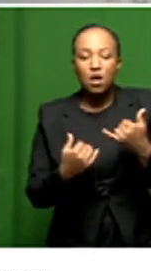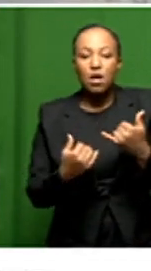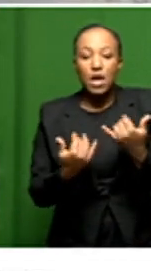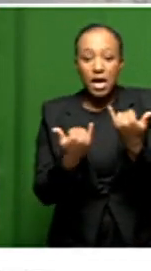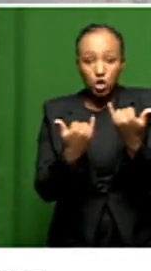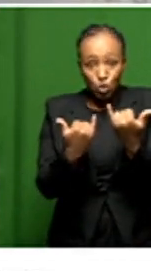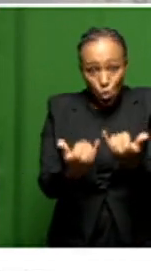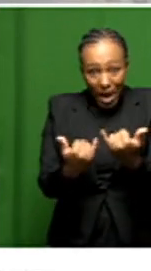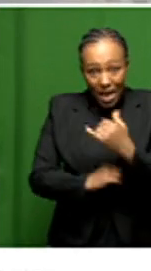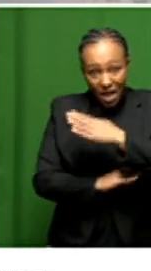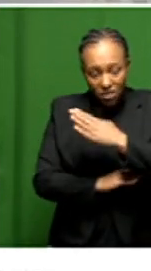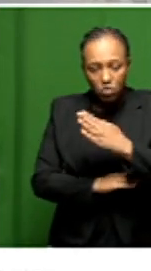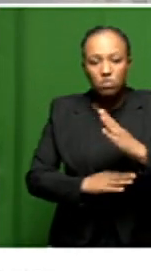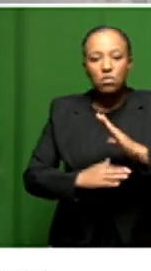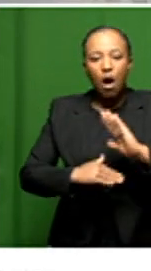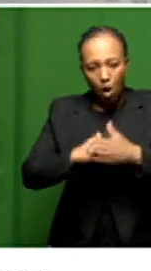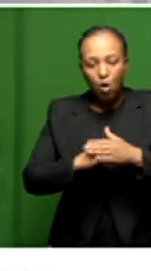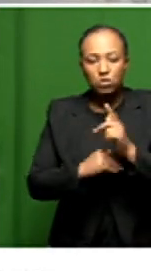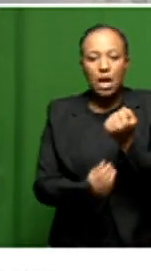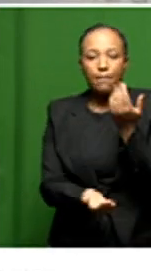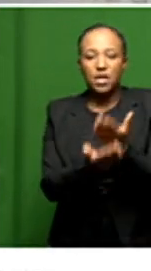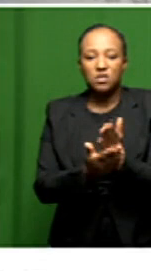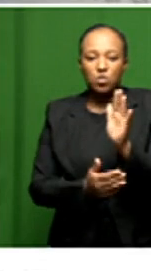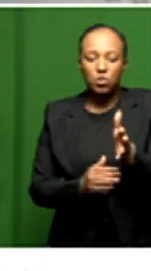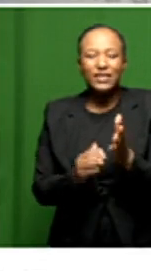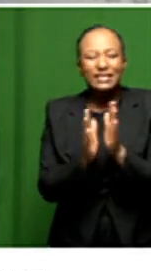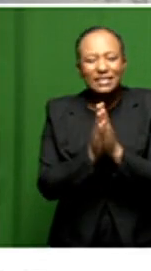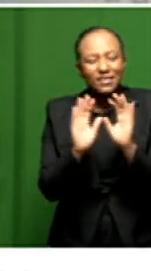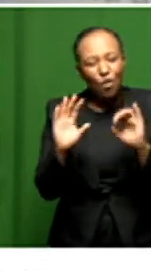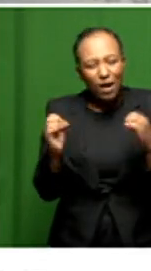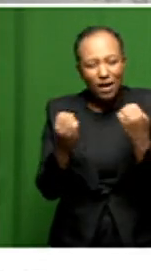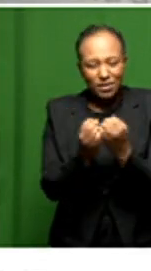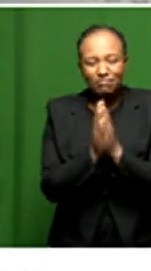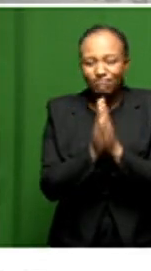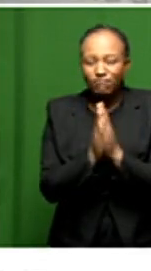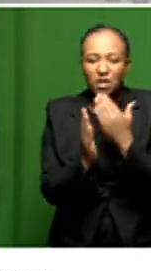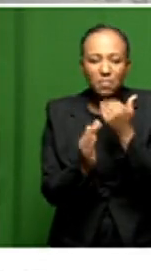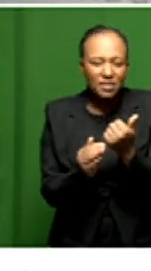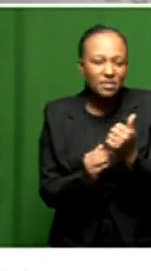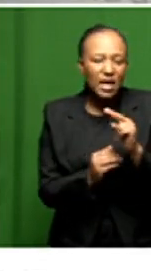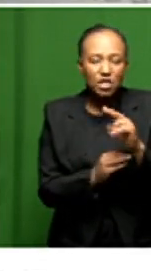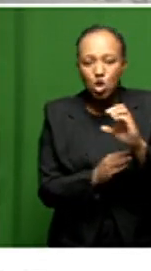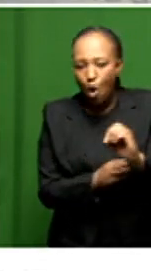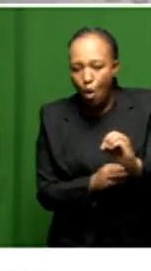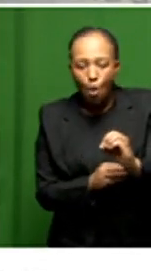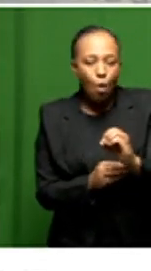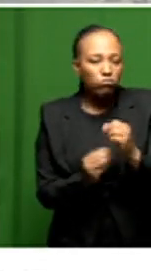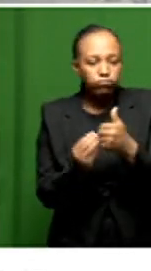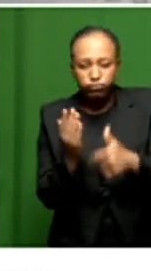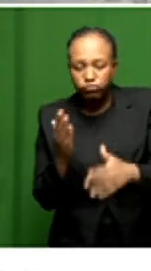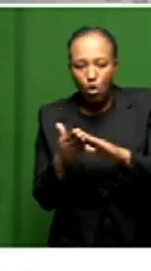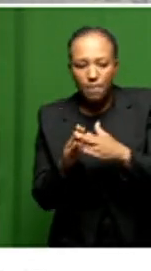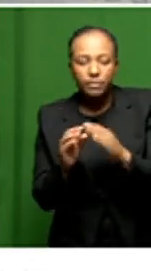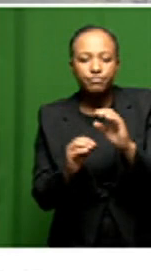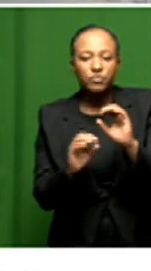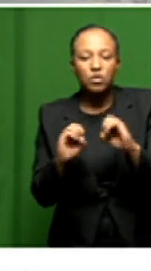at 5 o'clock this afternoon. So we definitely would encourage organisations, civil society organisations, to look